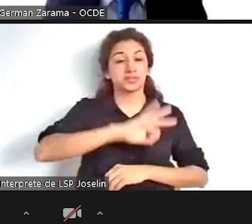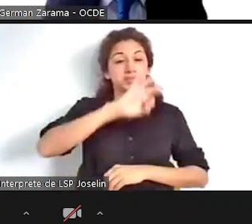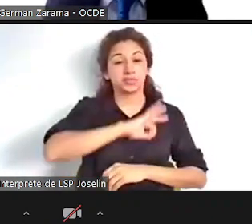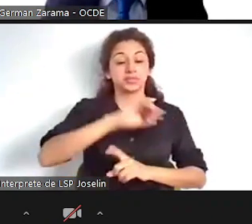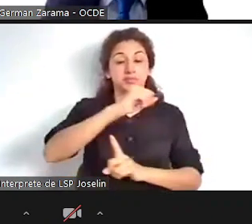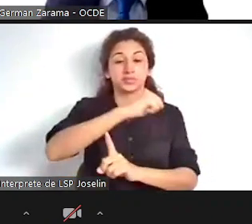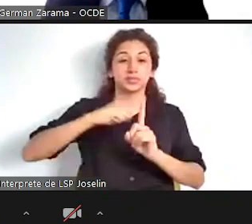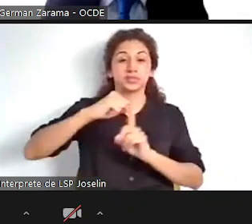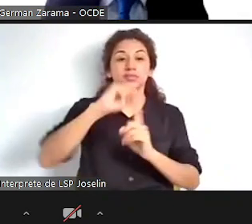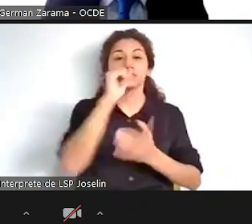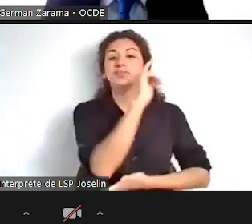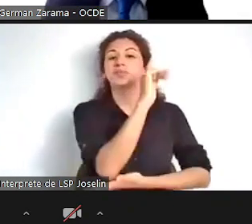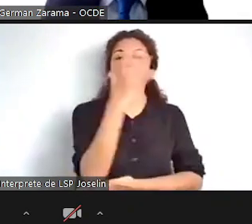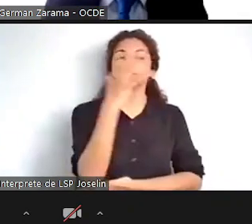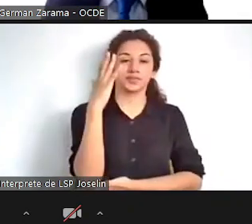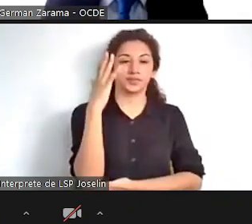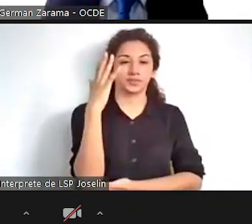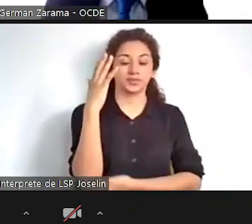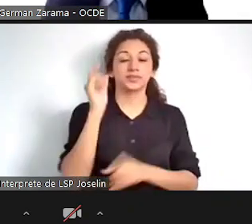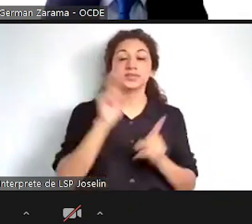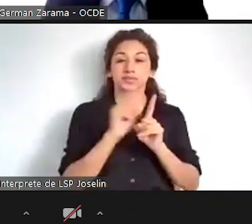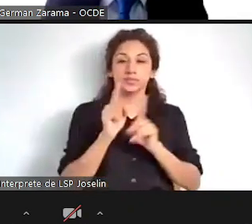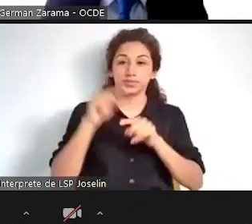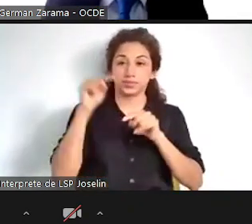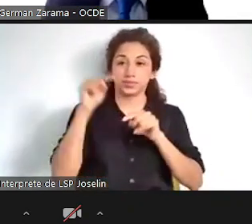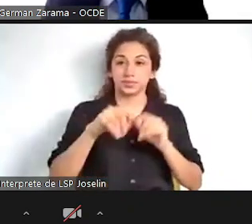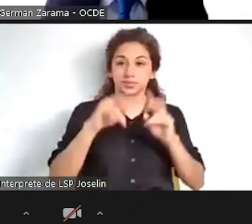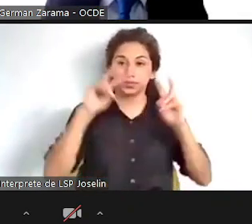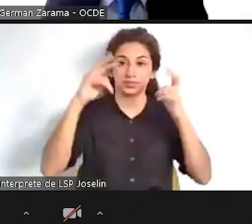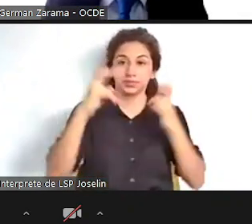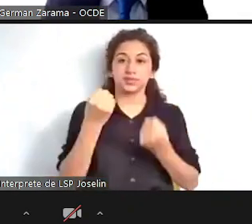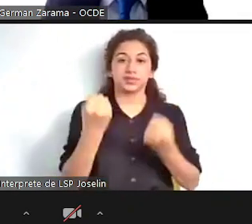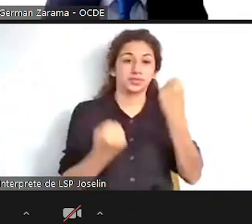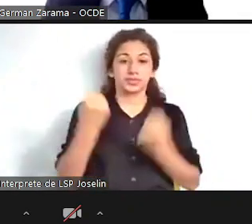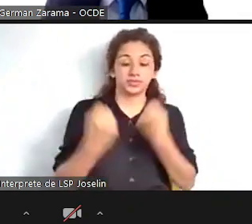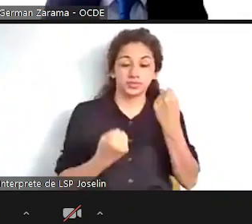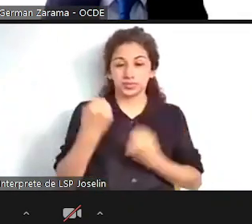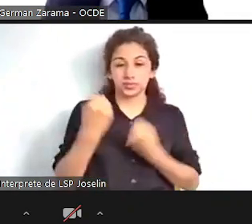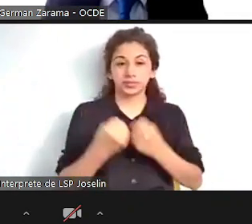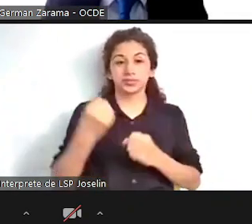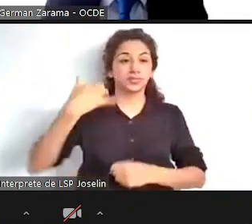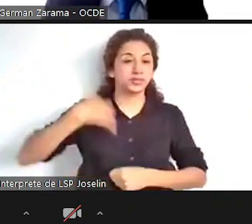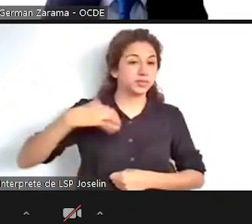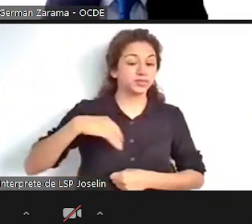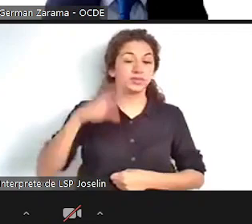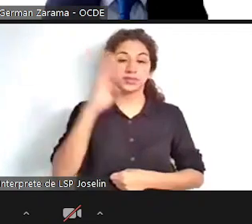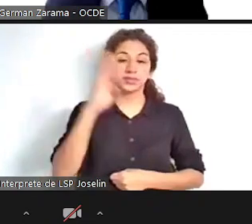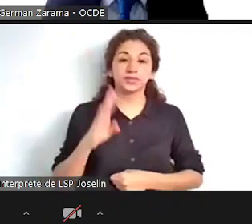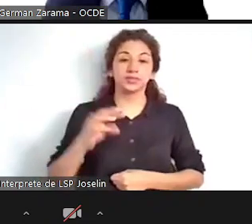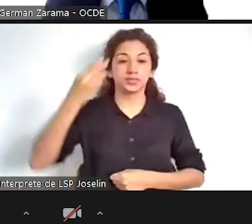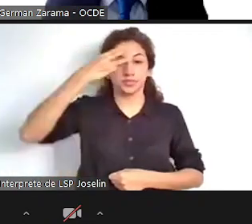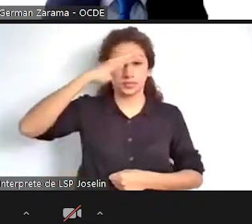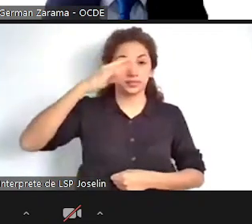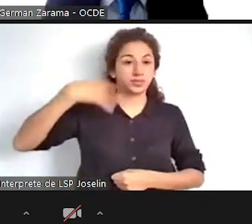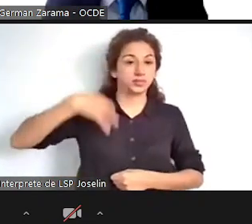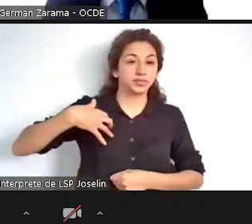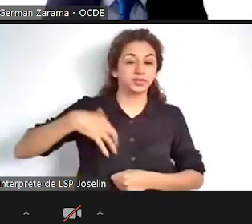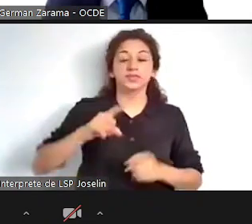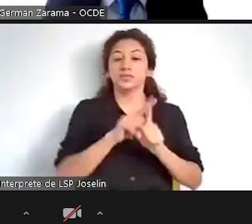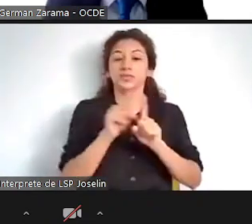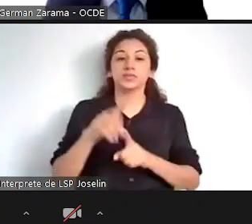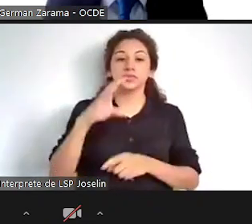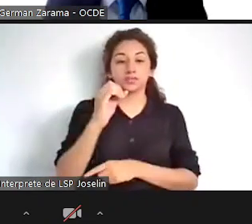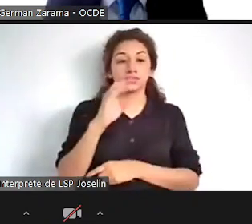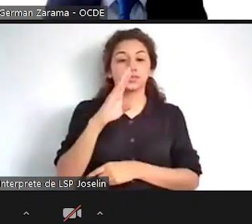multiple social benefits and environmental benefits and we have examples of manufacturing of almost in brazil mexico and argentina we have important